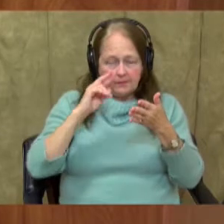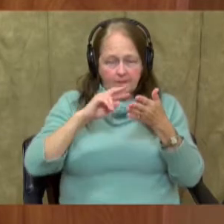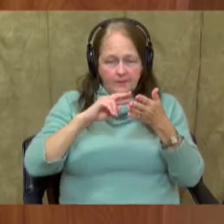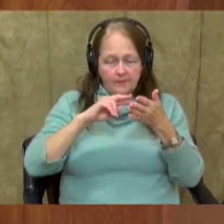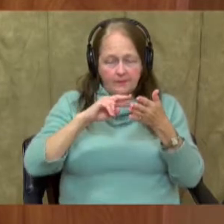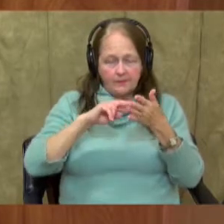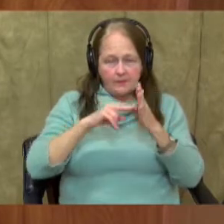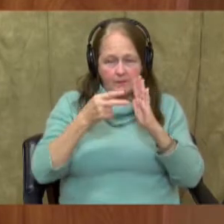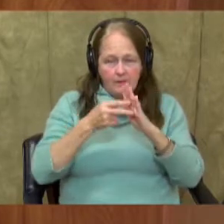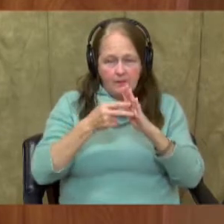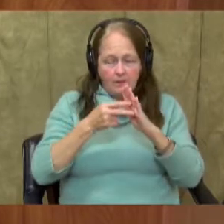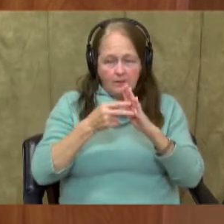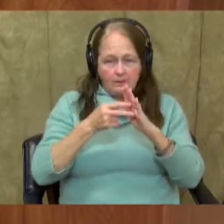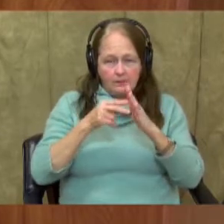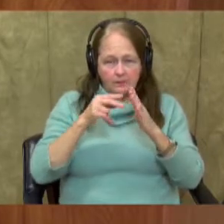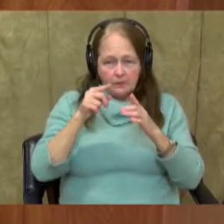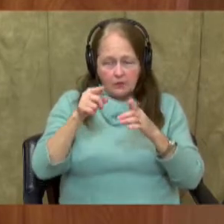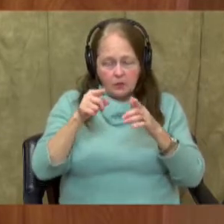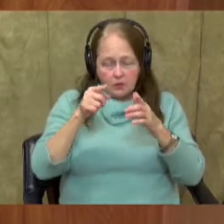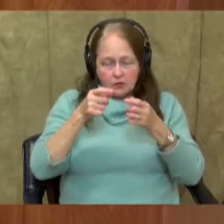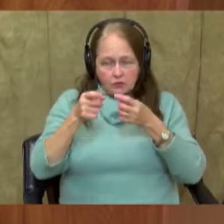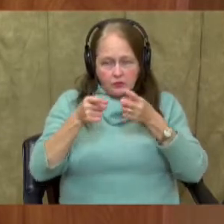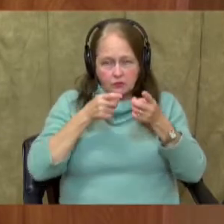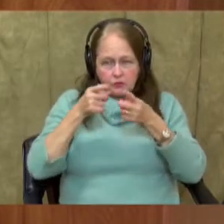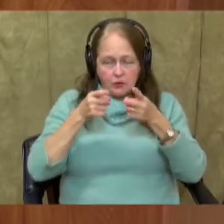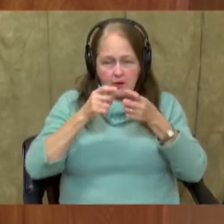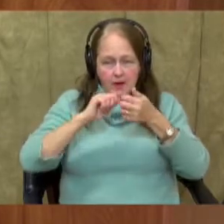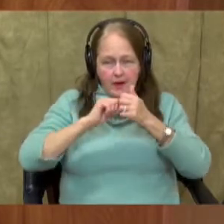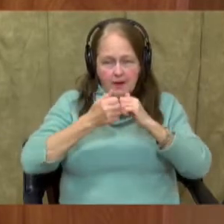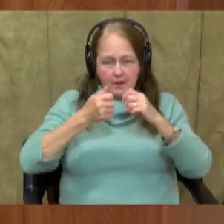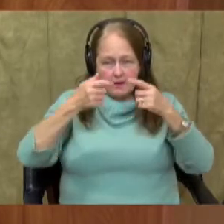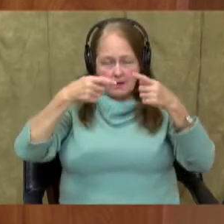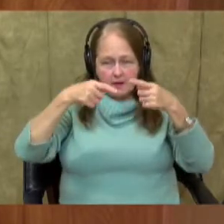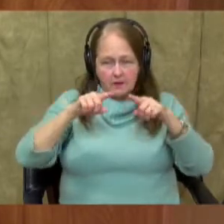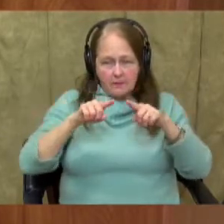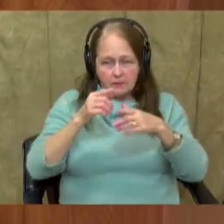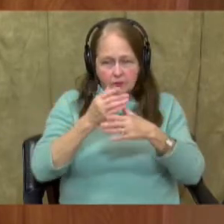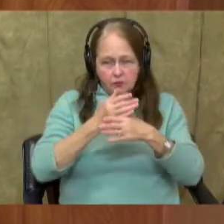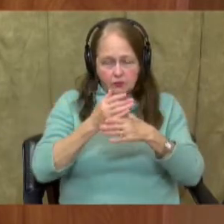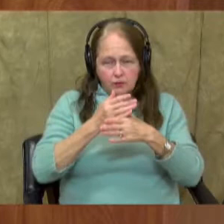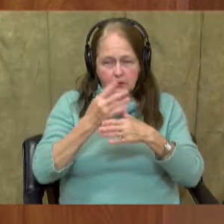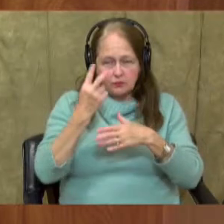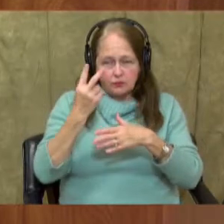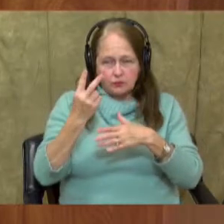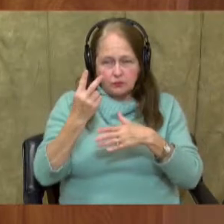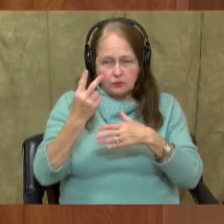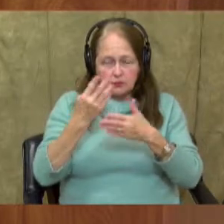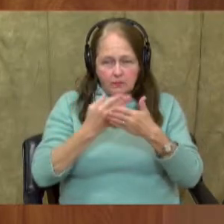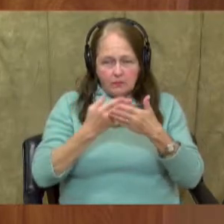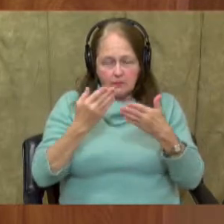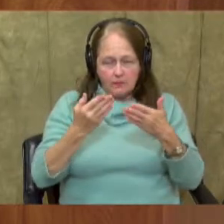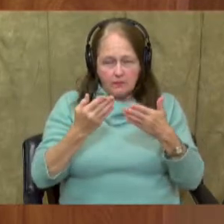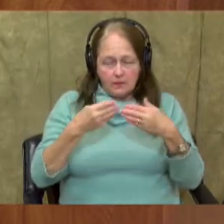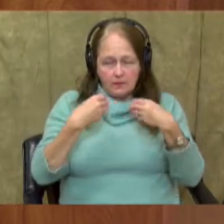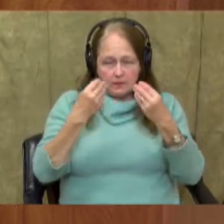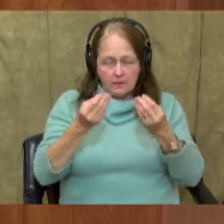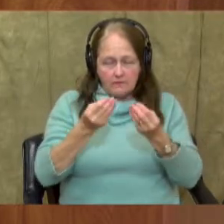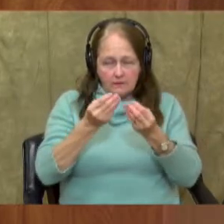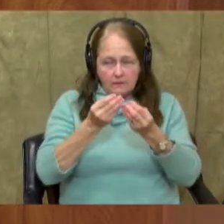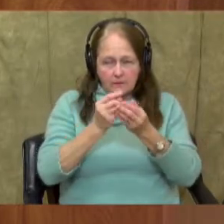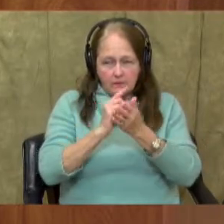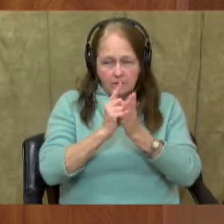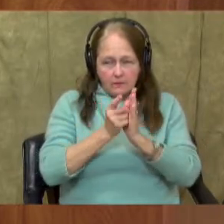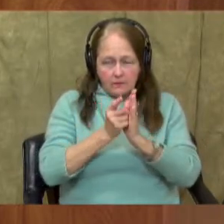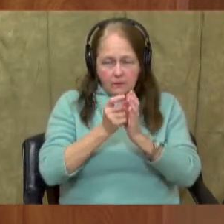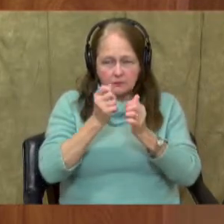mean comparing and contrasting means that you describe how things happen between 2 things? I'm going to give you just a second to think about